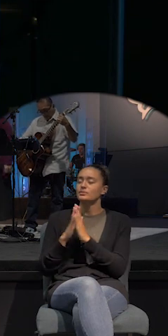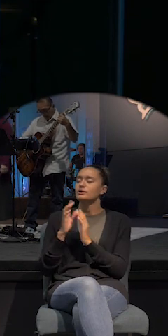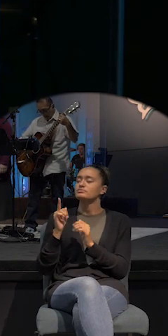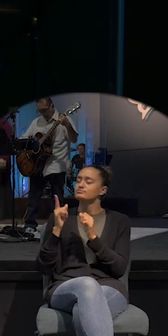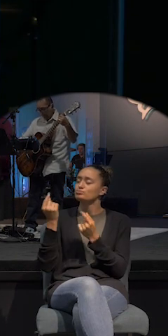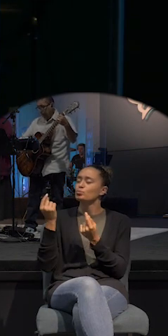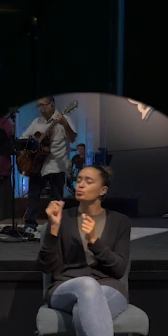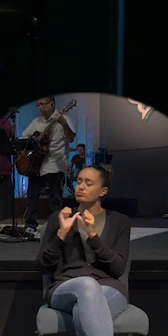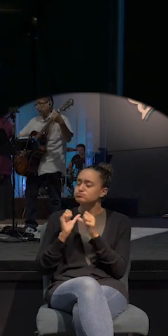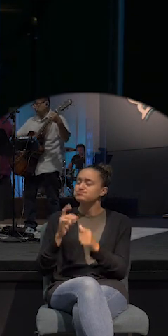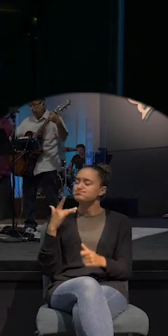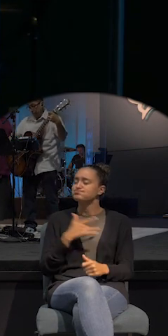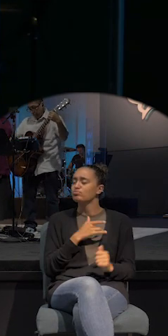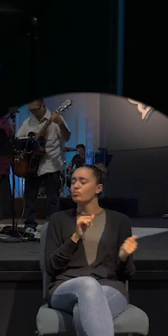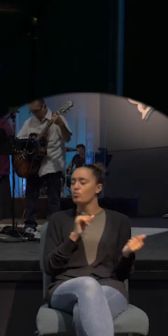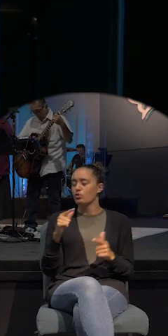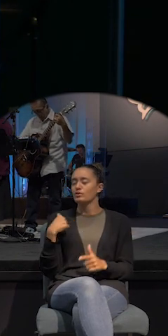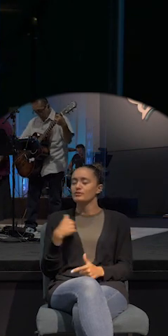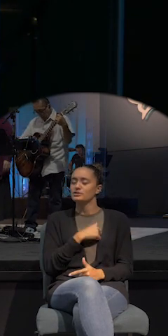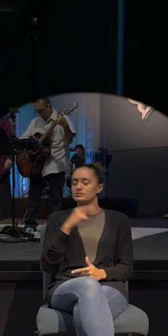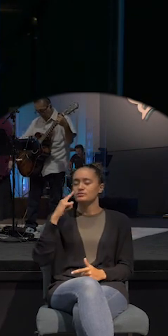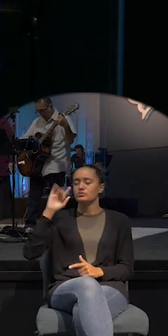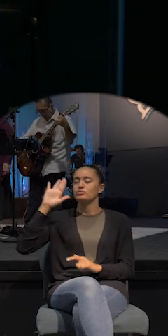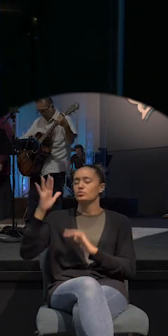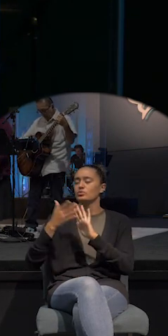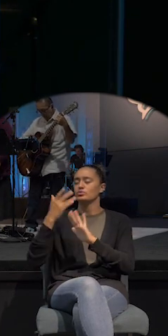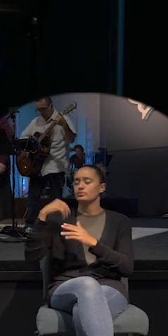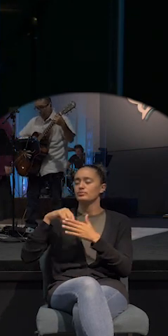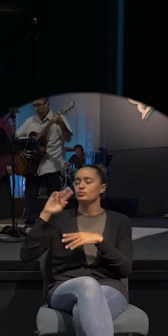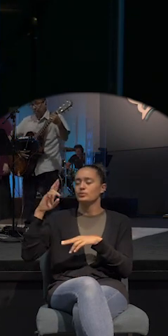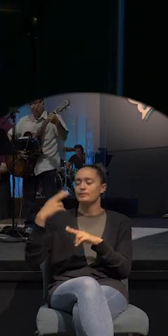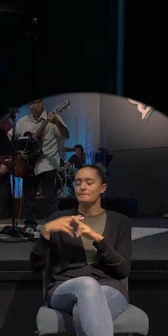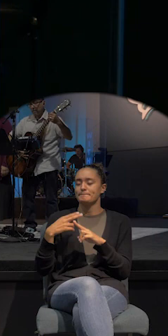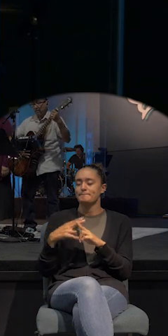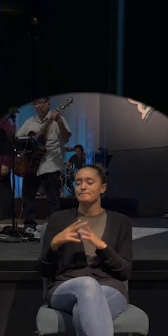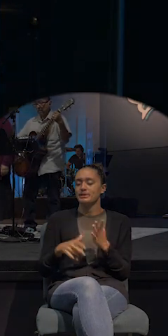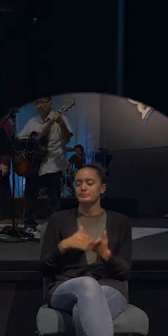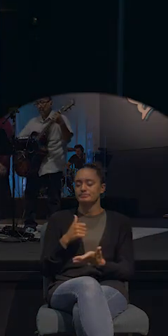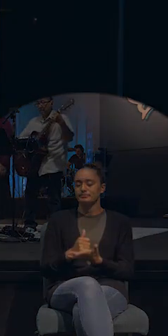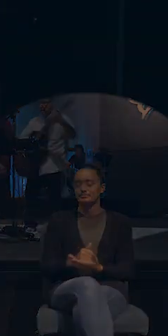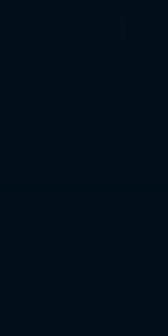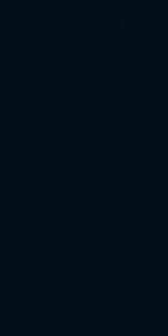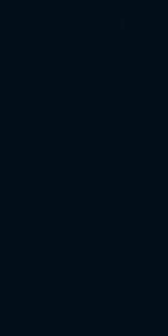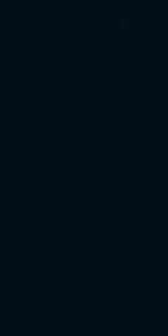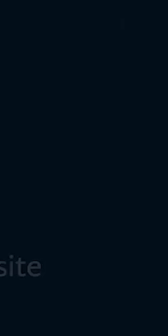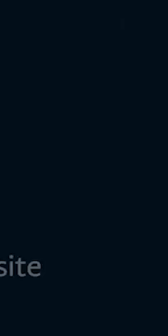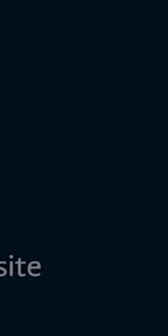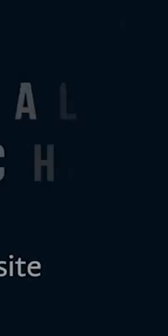continue to move in all of us to your glory, in your name. Amen.